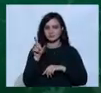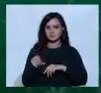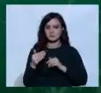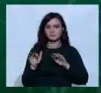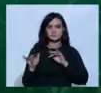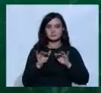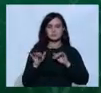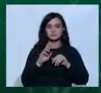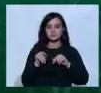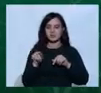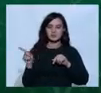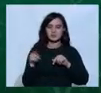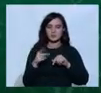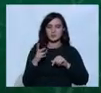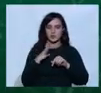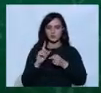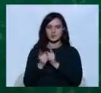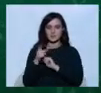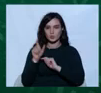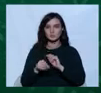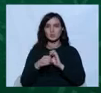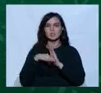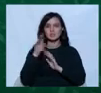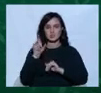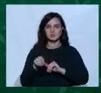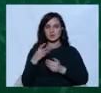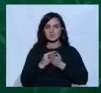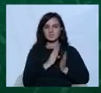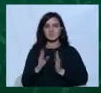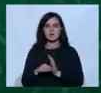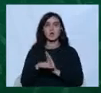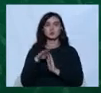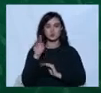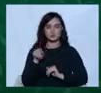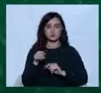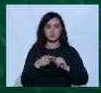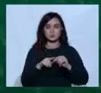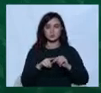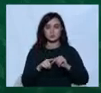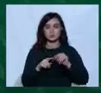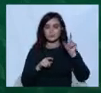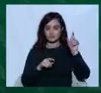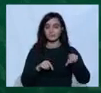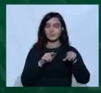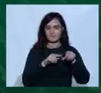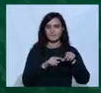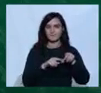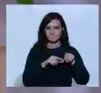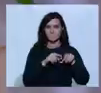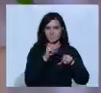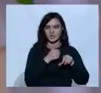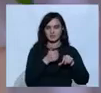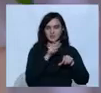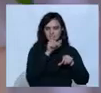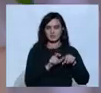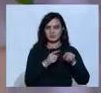the merchant whose love for his friend Bassanio makes him sign Shylock's contract and almost lose his life in the